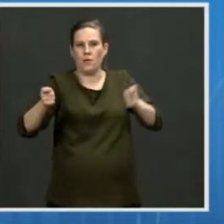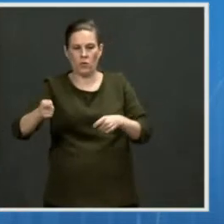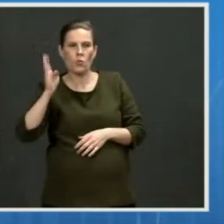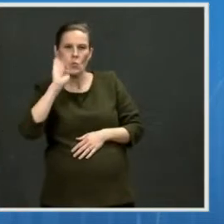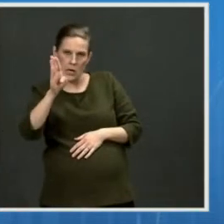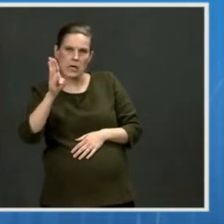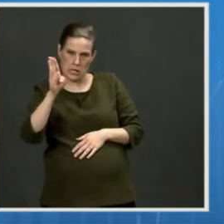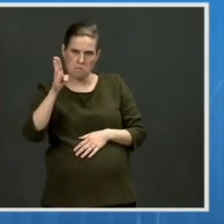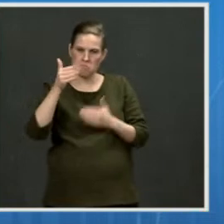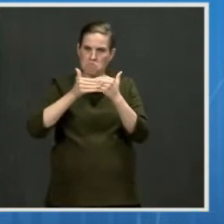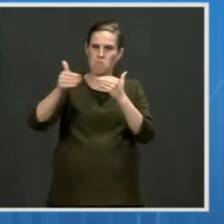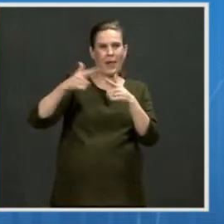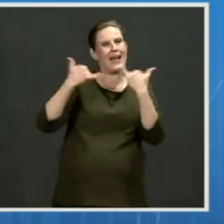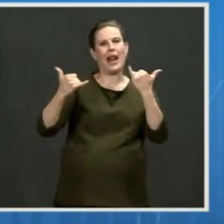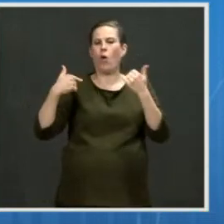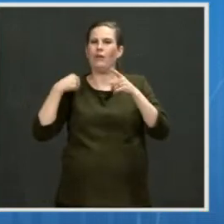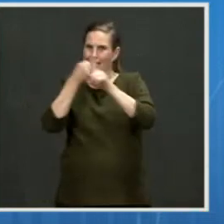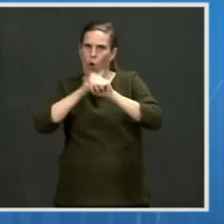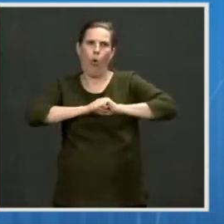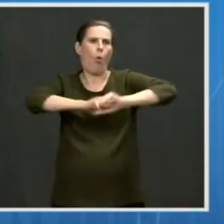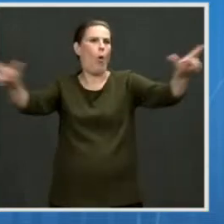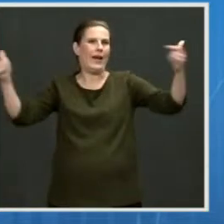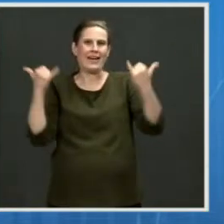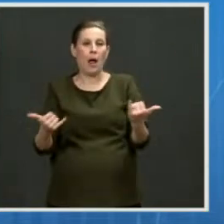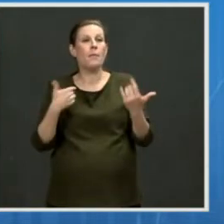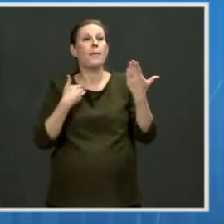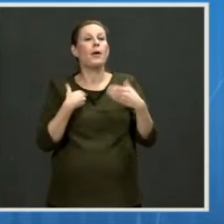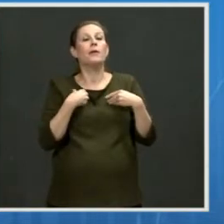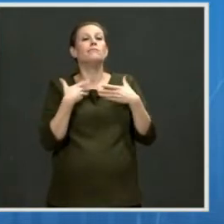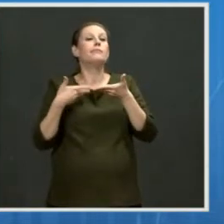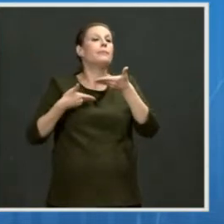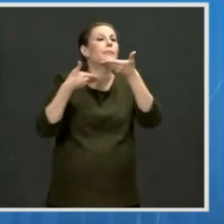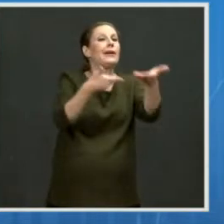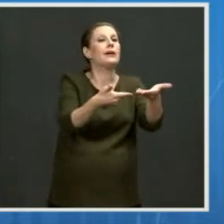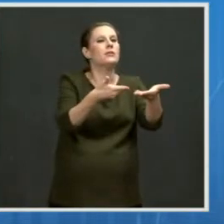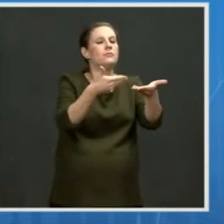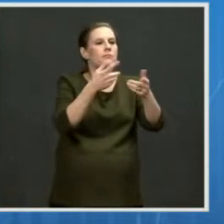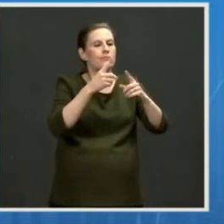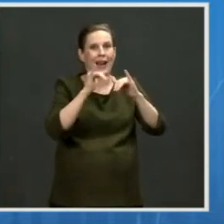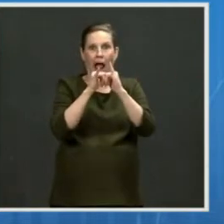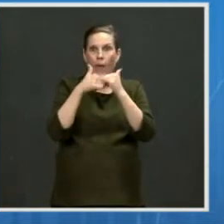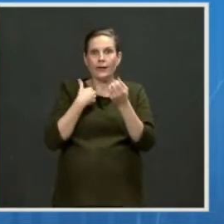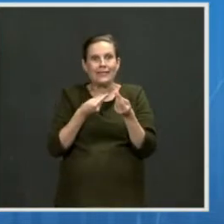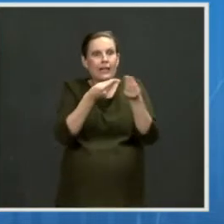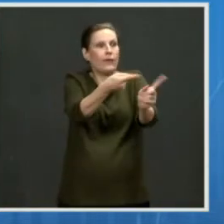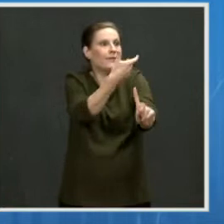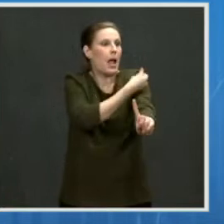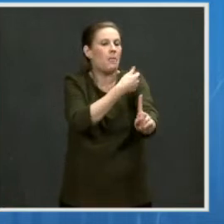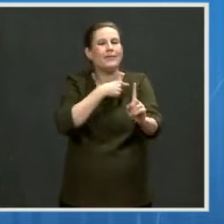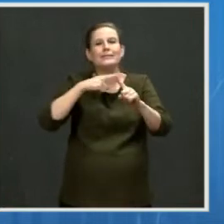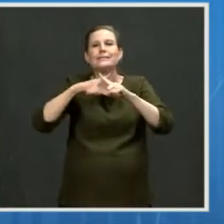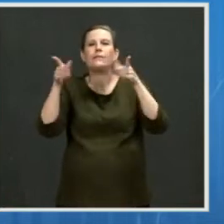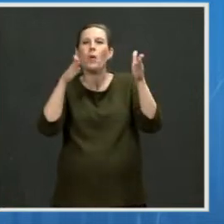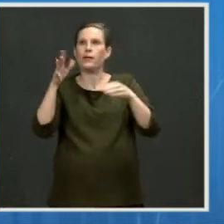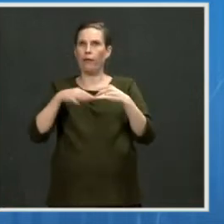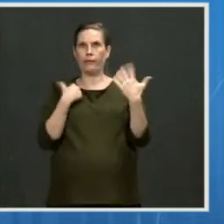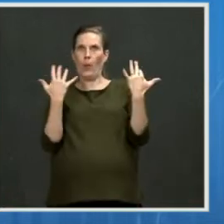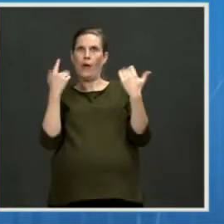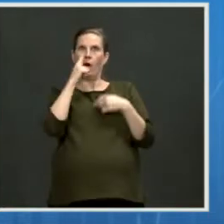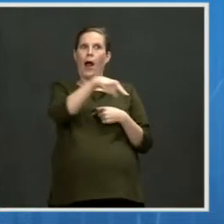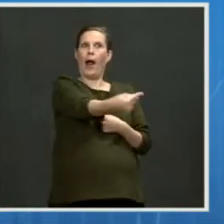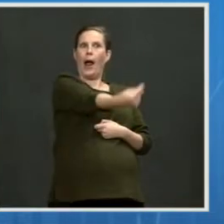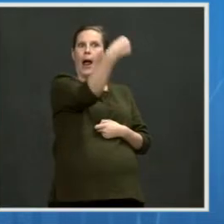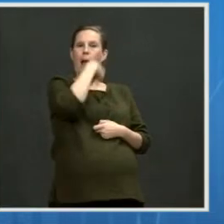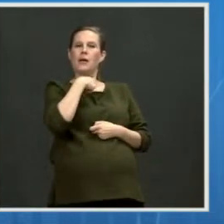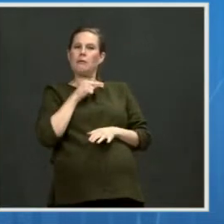way to reach more people. And we will be in a situation, unlike one we're familiar with from the last couple of months, where we have an abundance